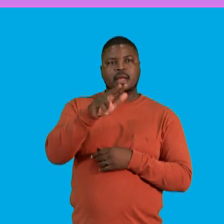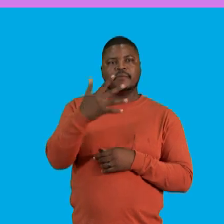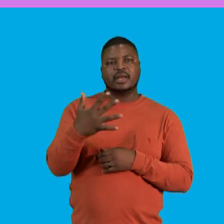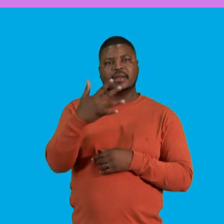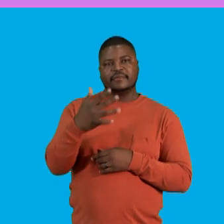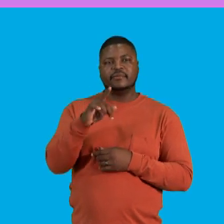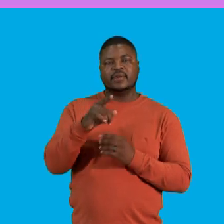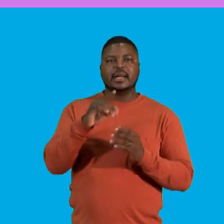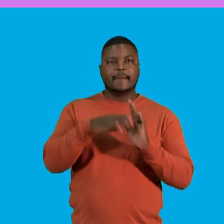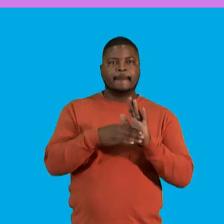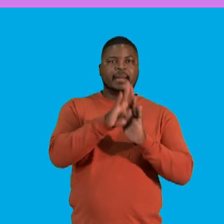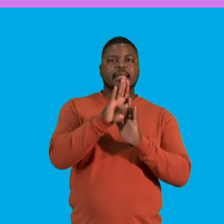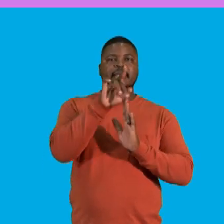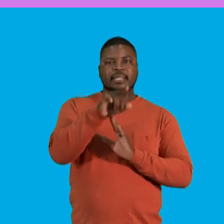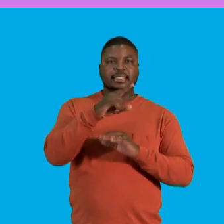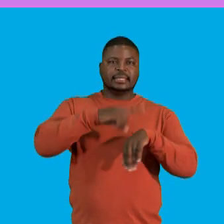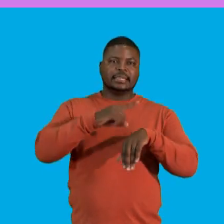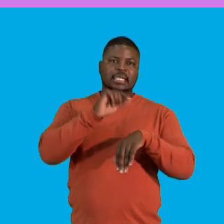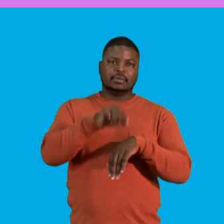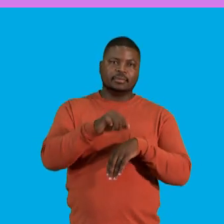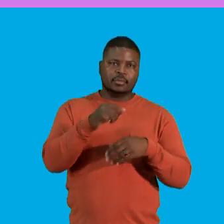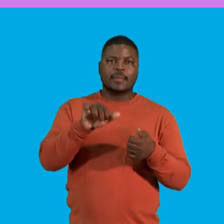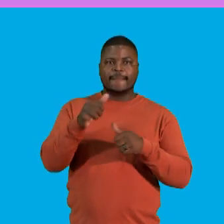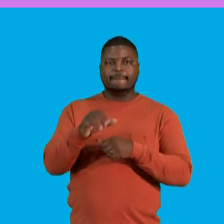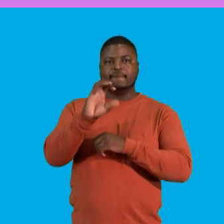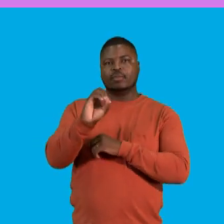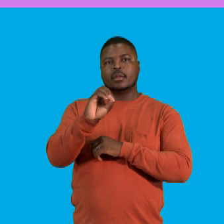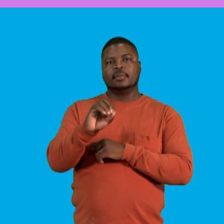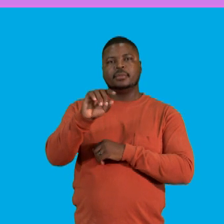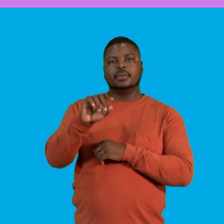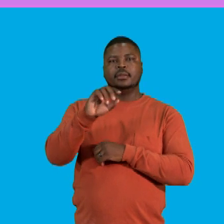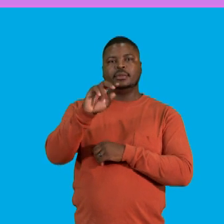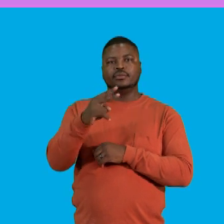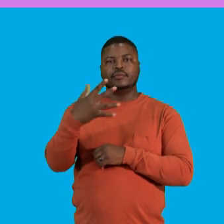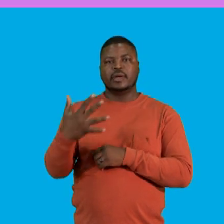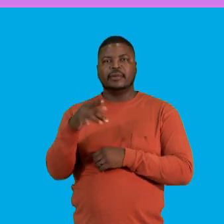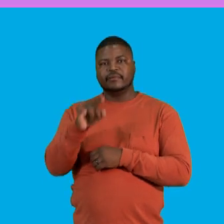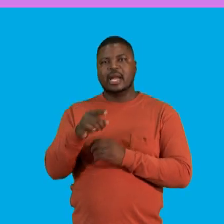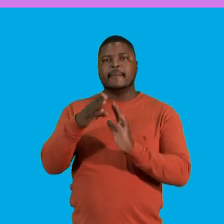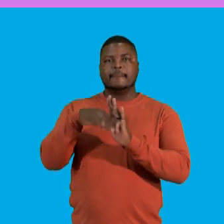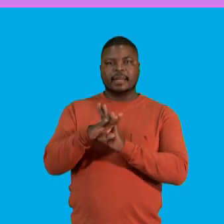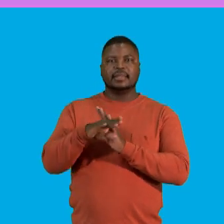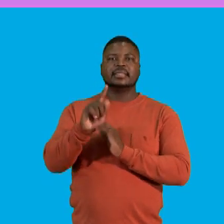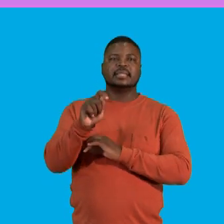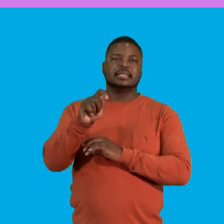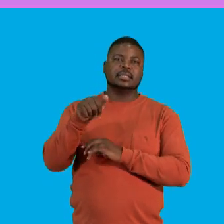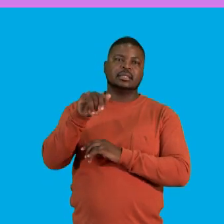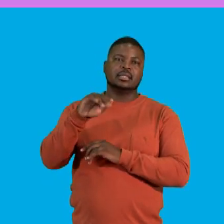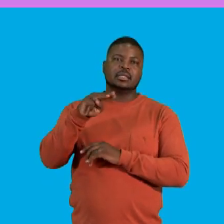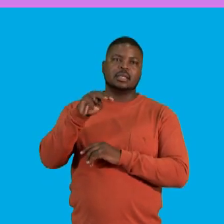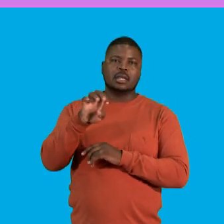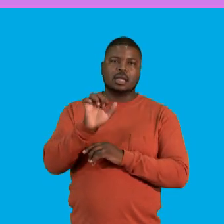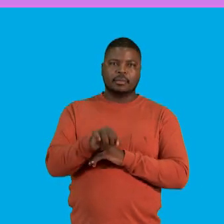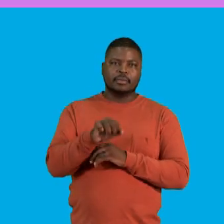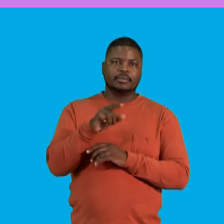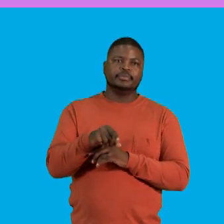sends 45 SMSs during the peak time and 105 SMSs during the off-peak time in a month,